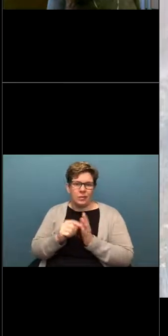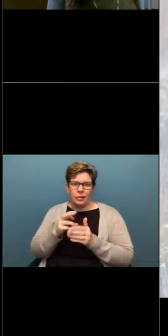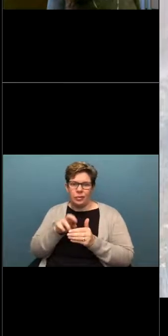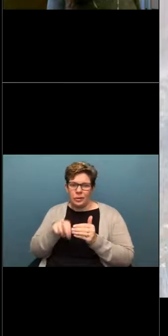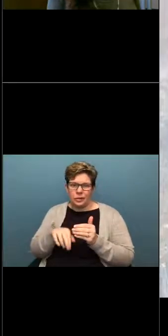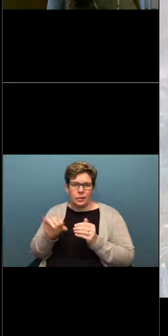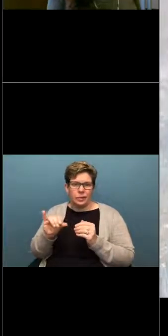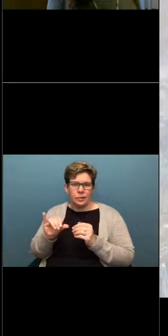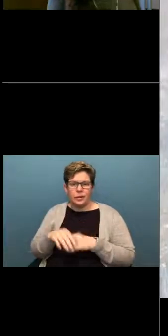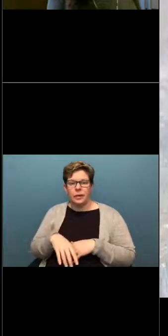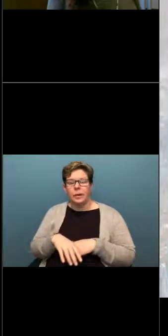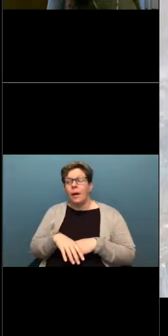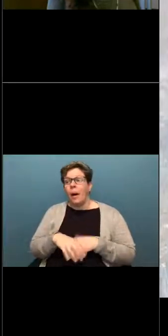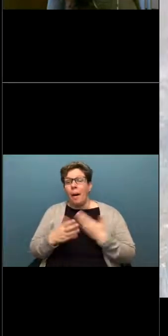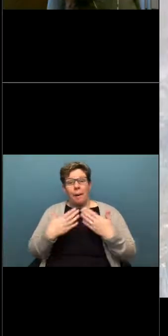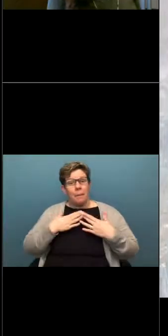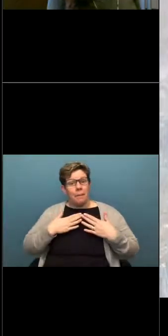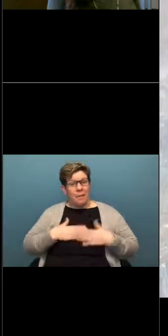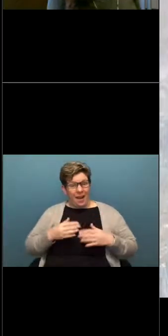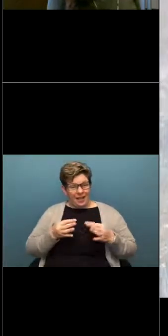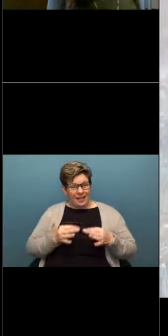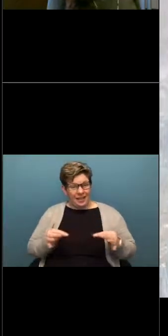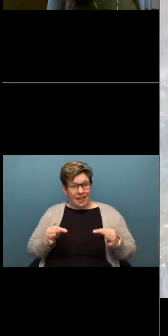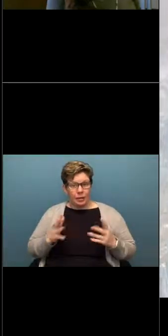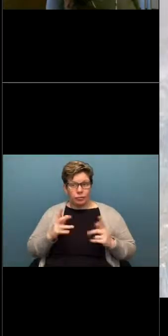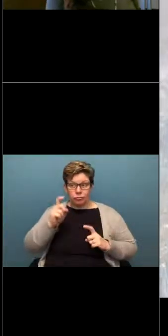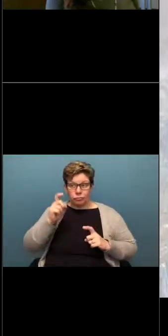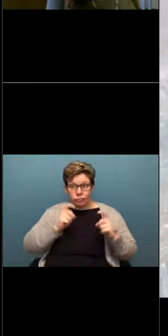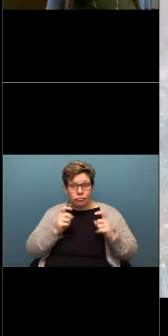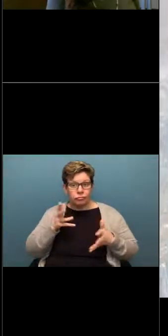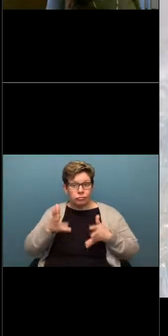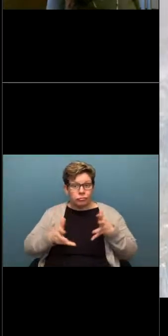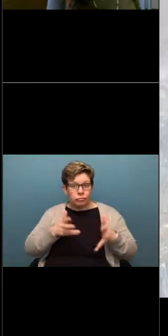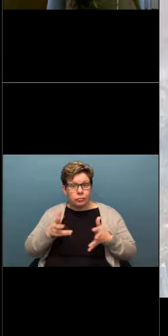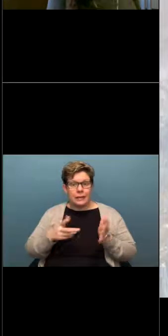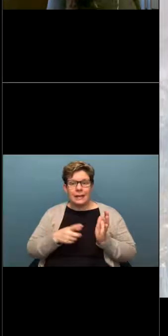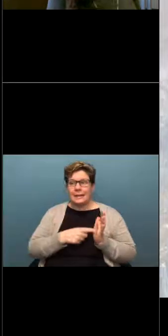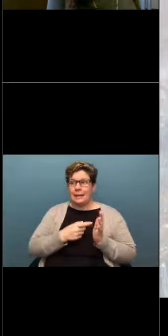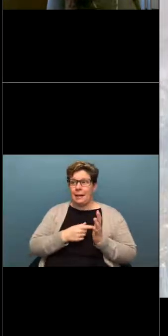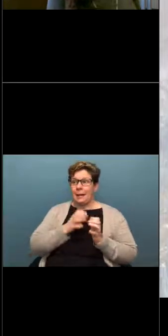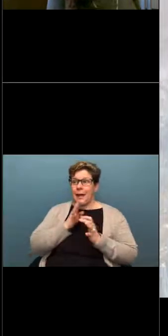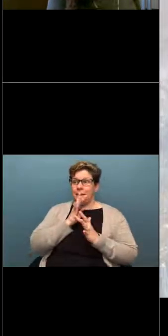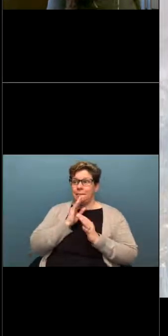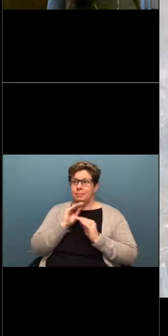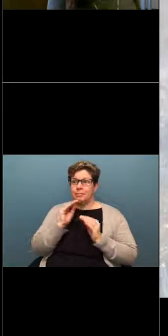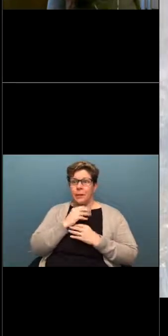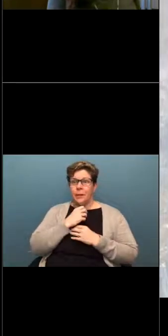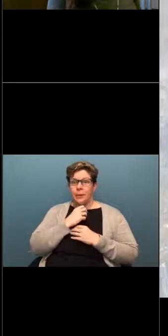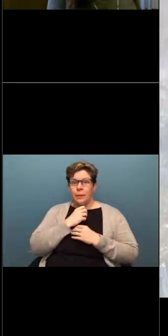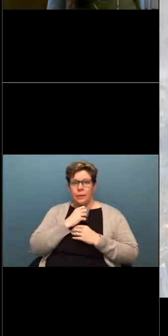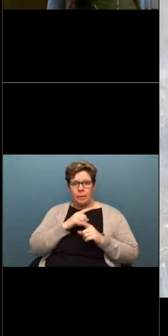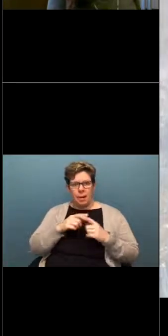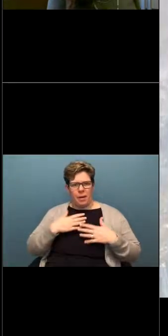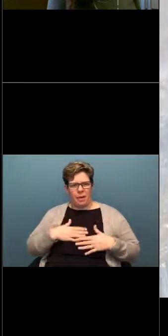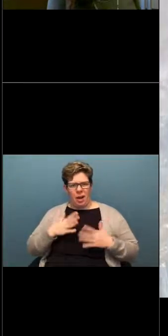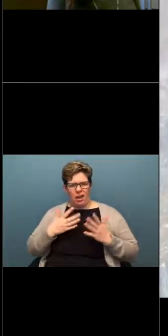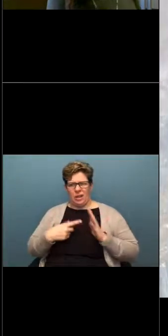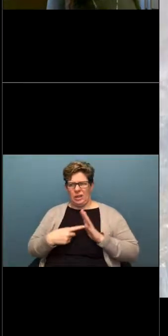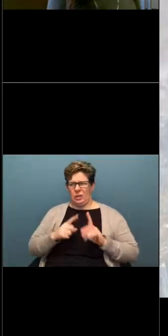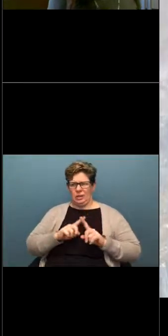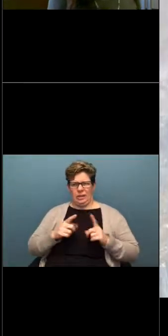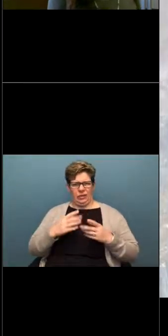cues. Body language can be really important. Sometimes what isn't said is just as important as what is said in